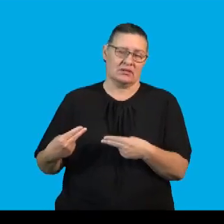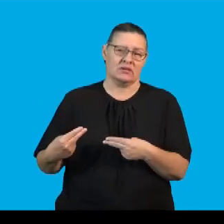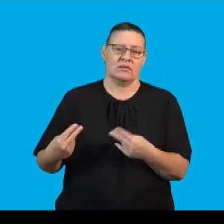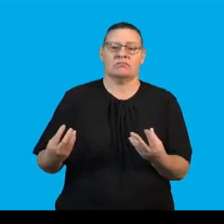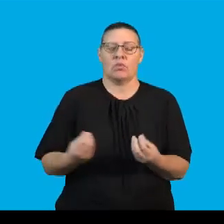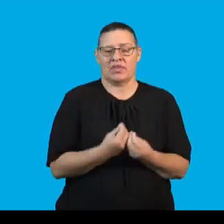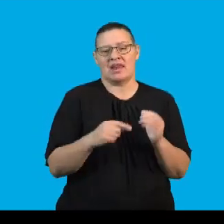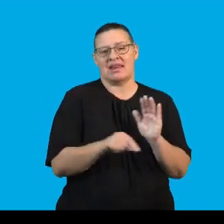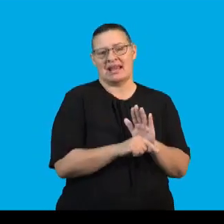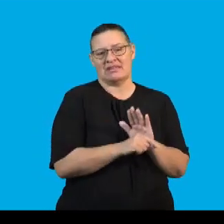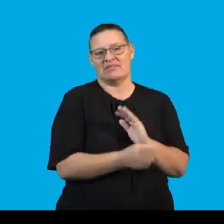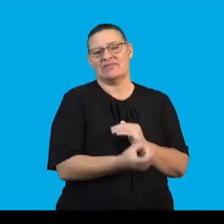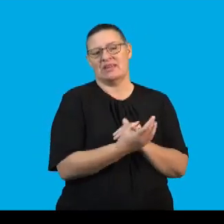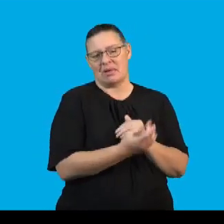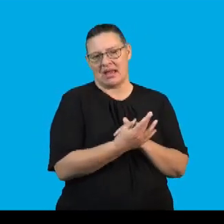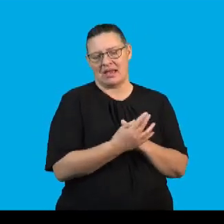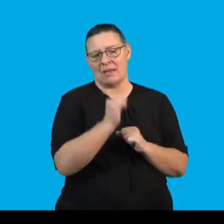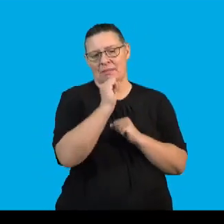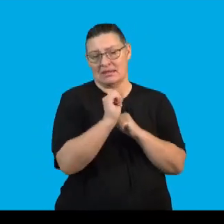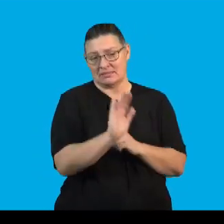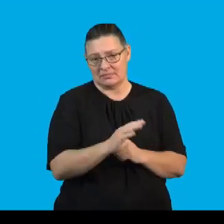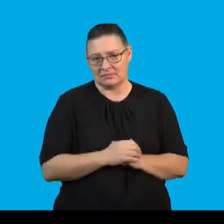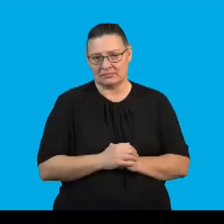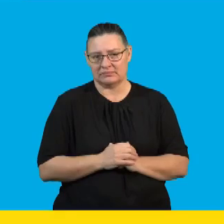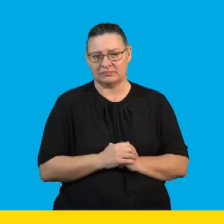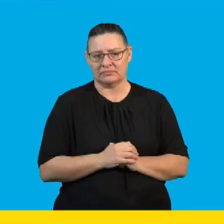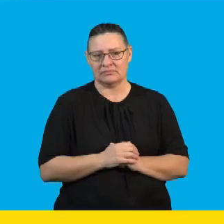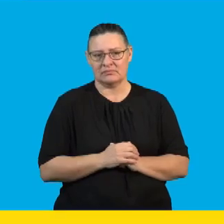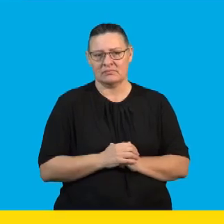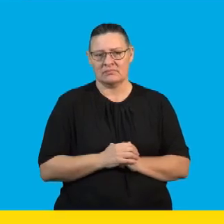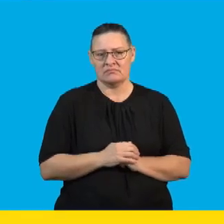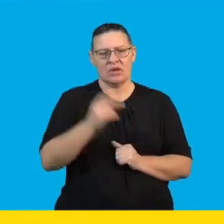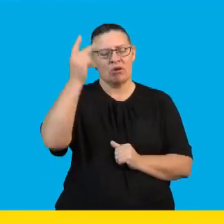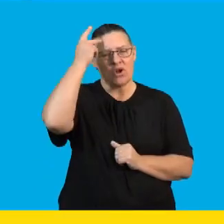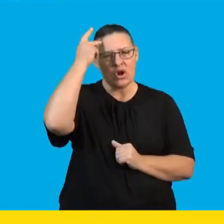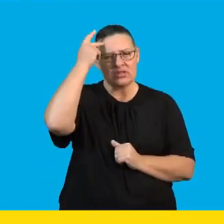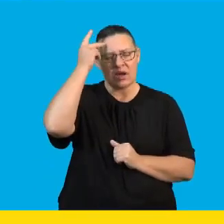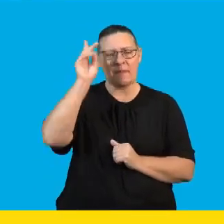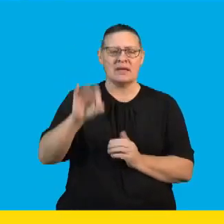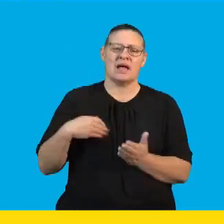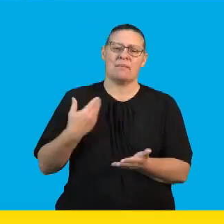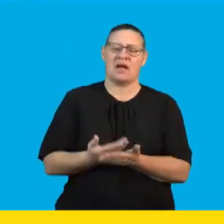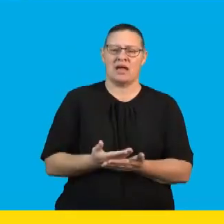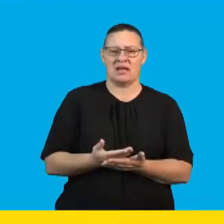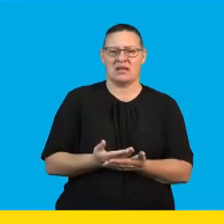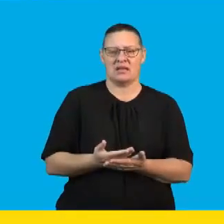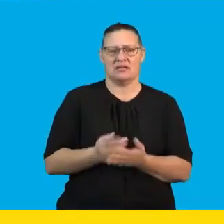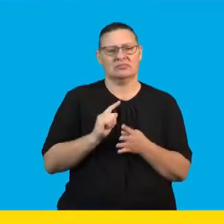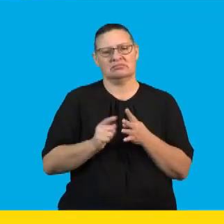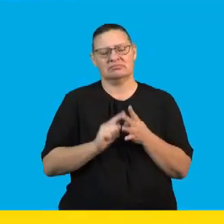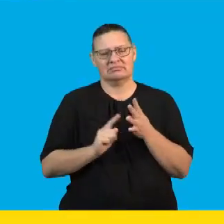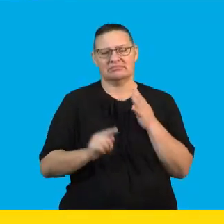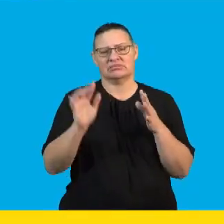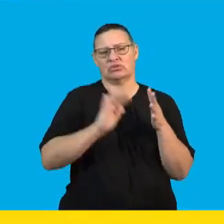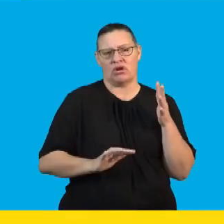thereof together with the negative feedback mechanism. And knowledge that we are supposed to apply on any